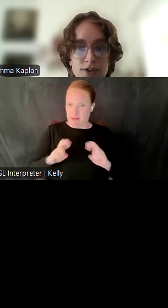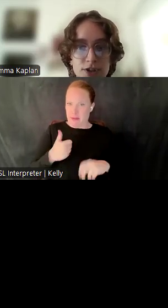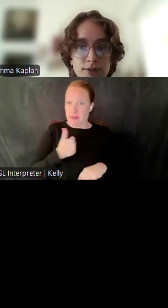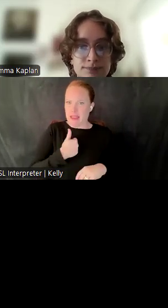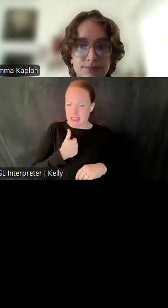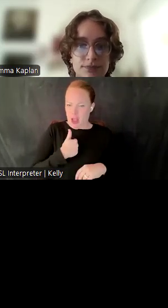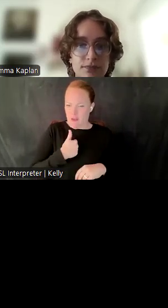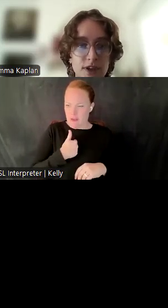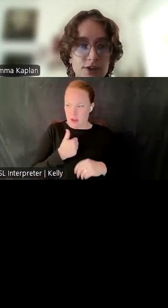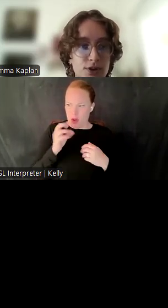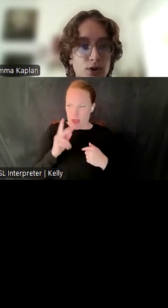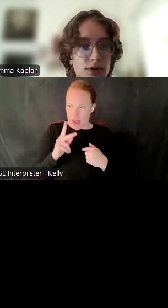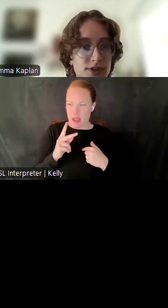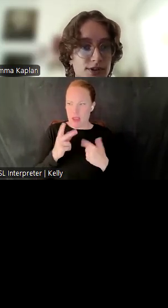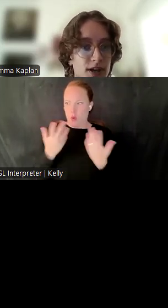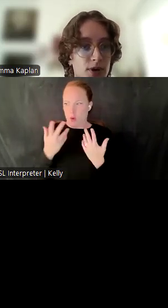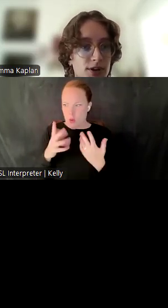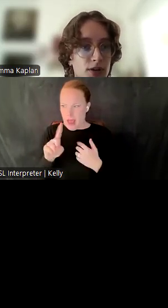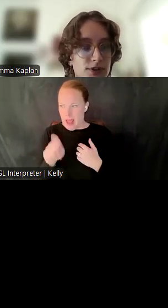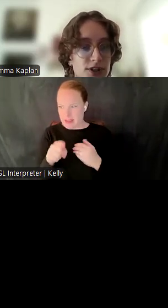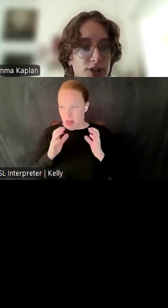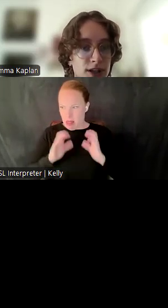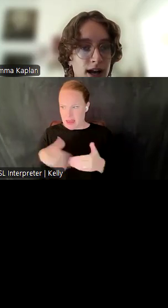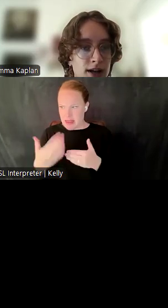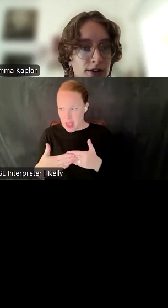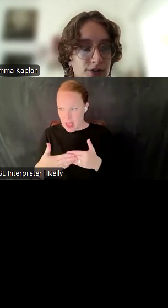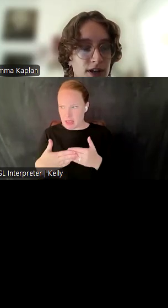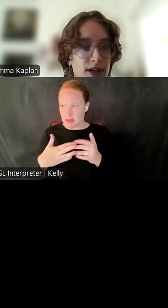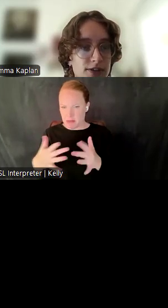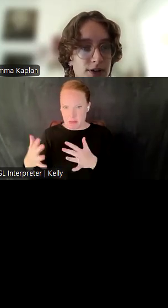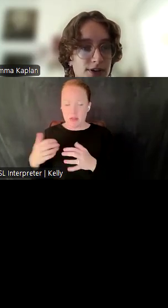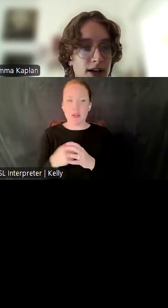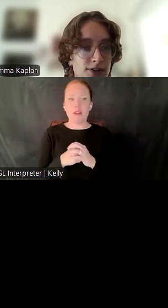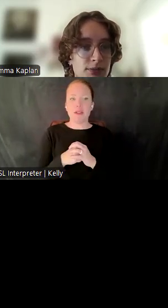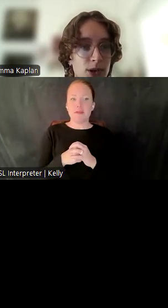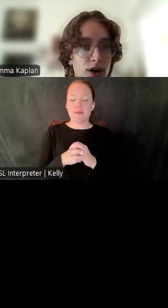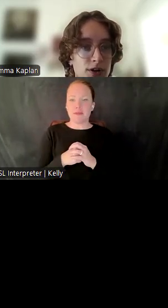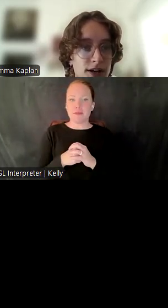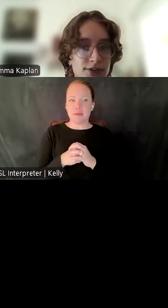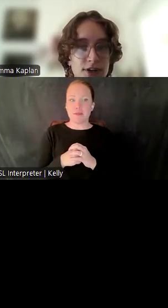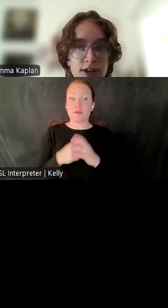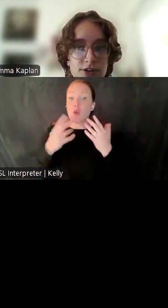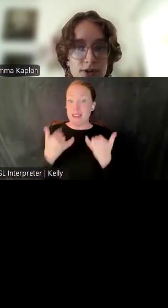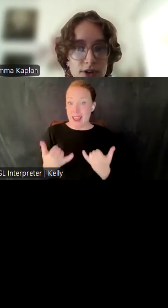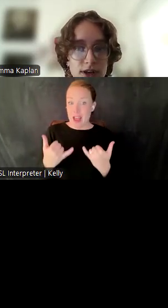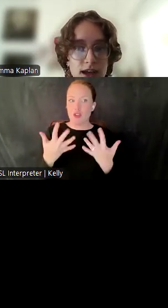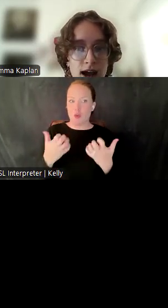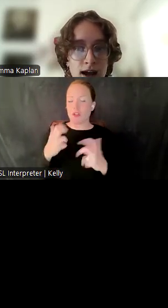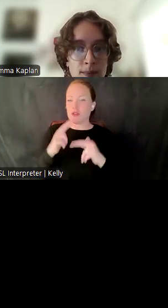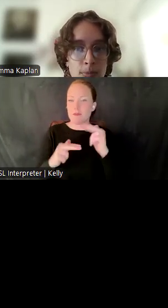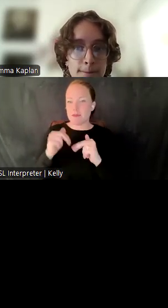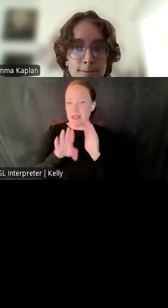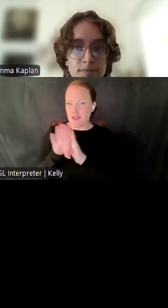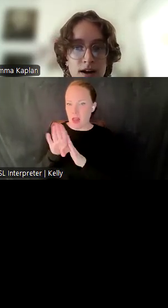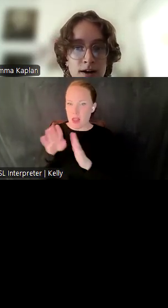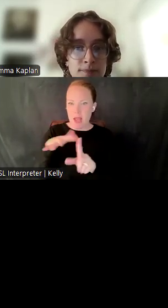the conversation. So the goal of this part of the conversation, as we can see on the slide, is to build context. So looking